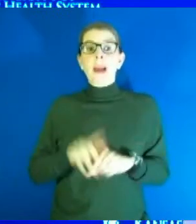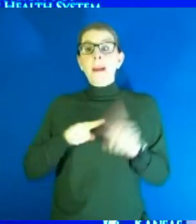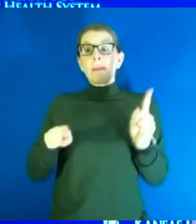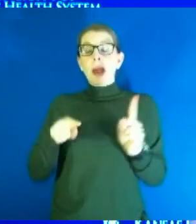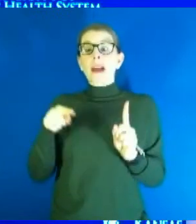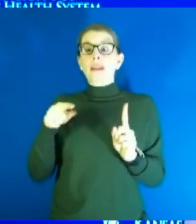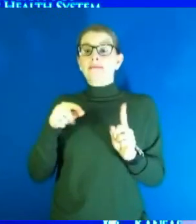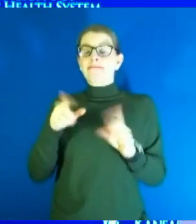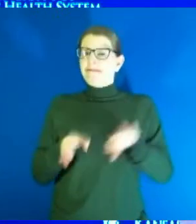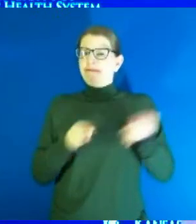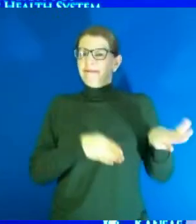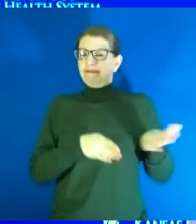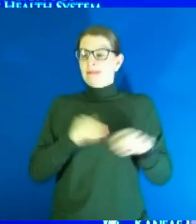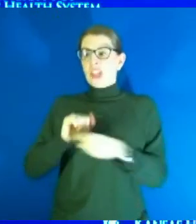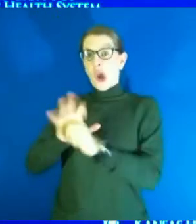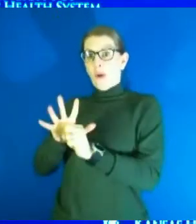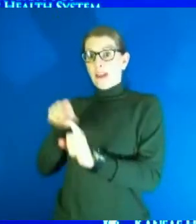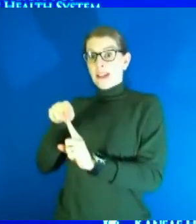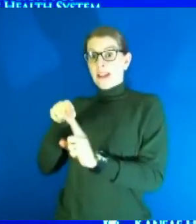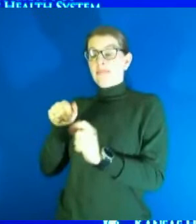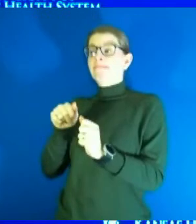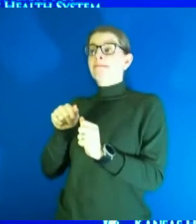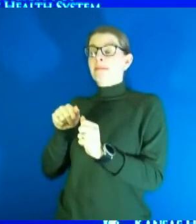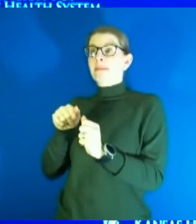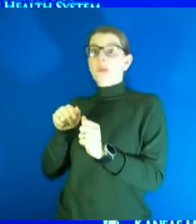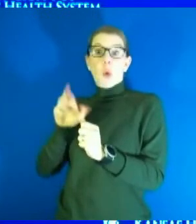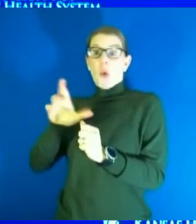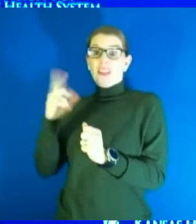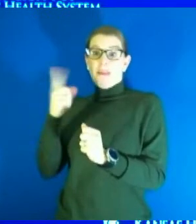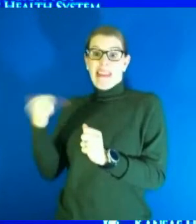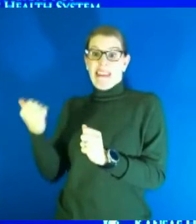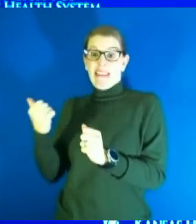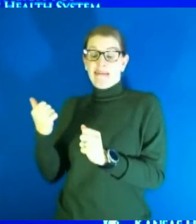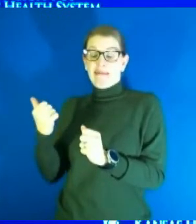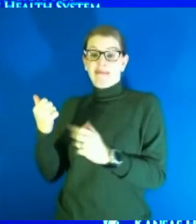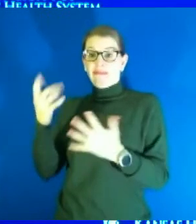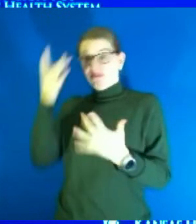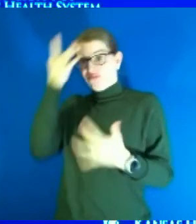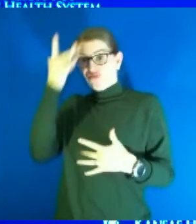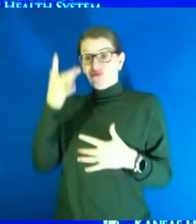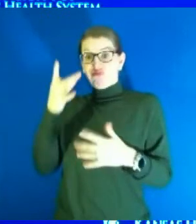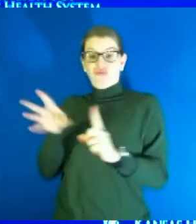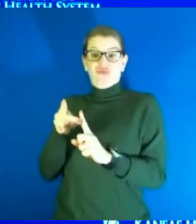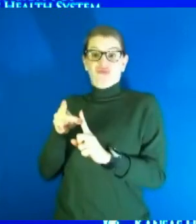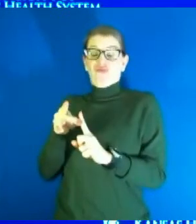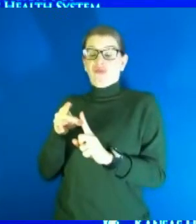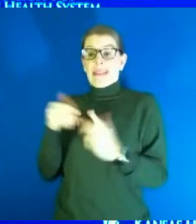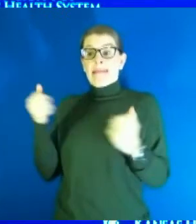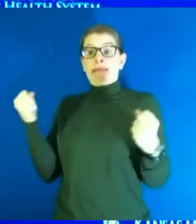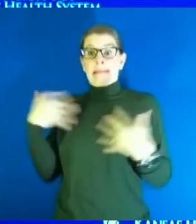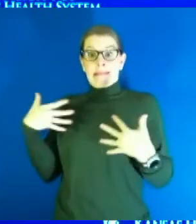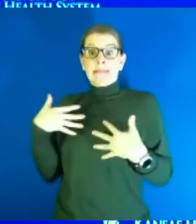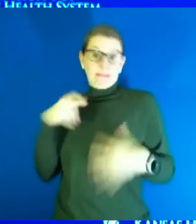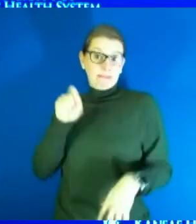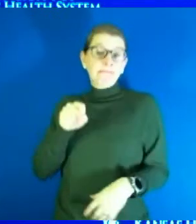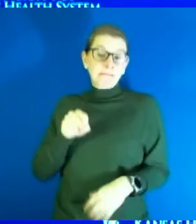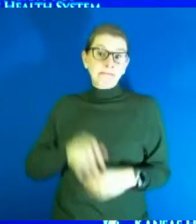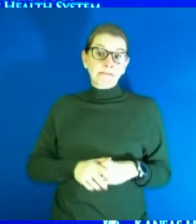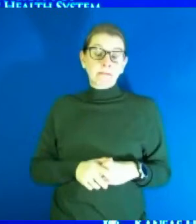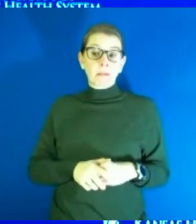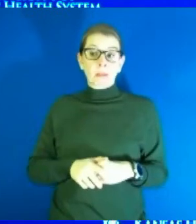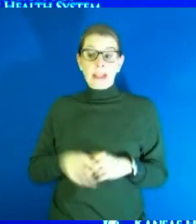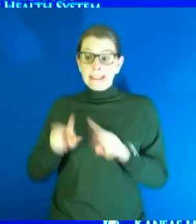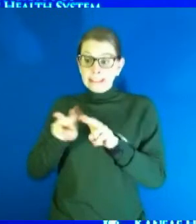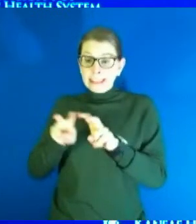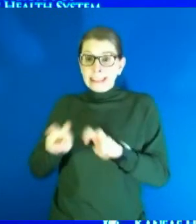talking about if your child is ill, either with COVID or something else. I know that can be very scary, and it's very difficult to really make that assessment,